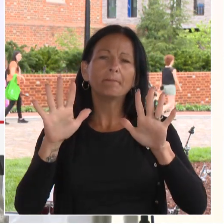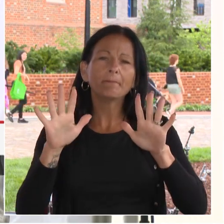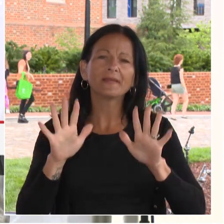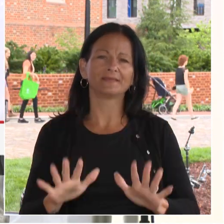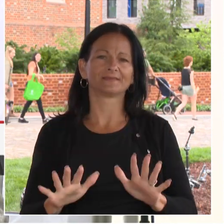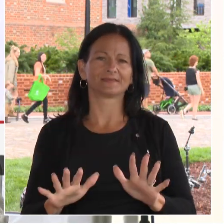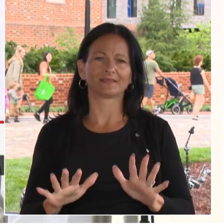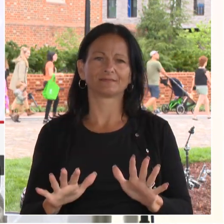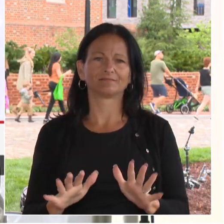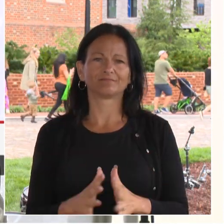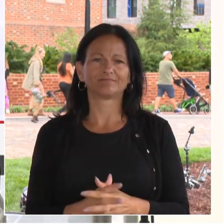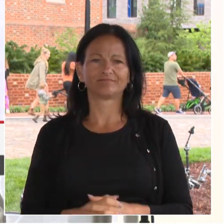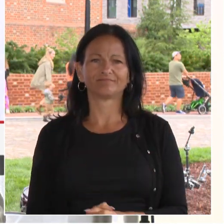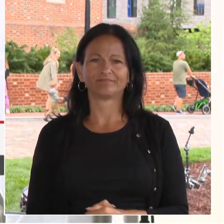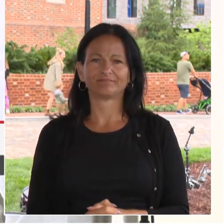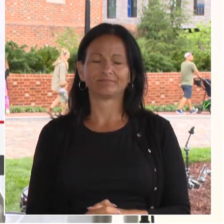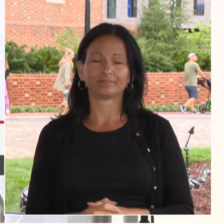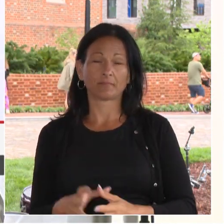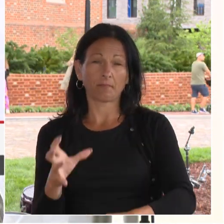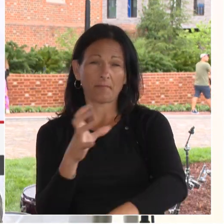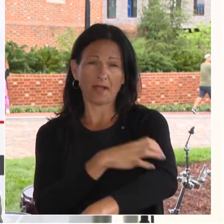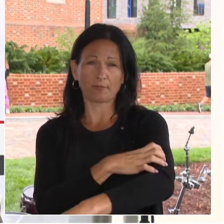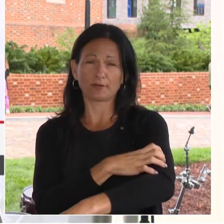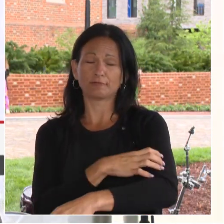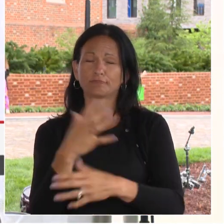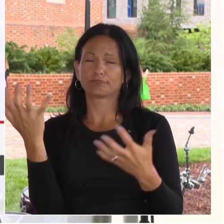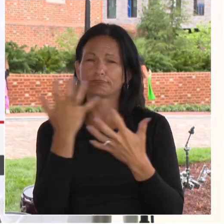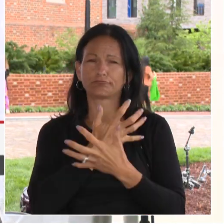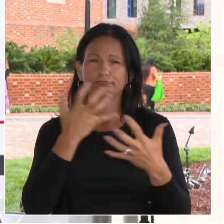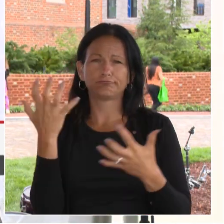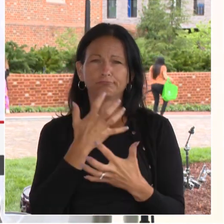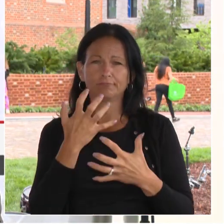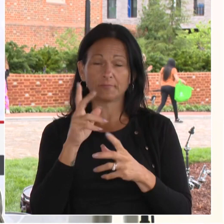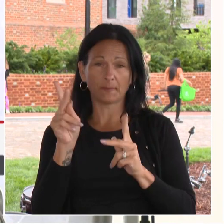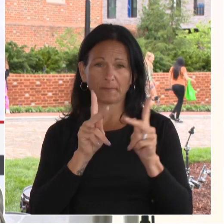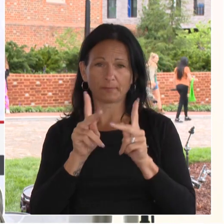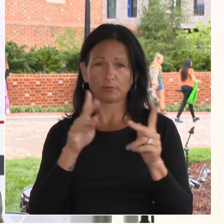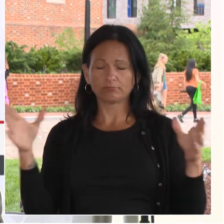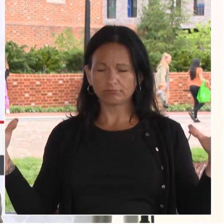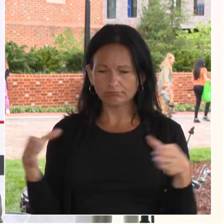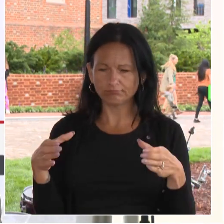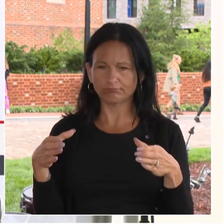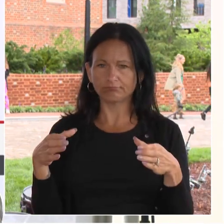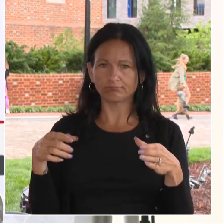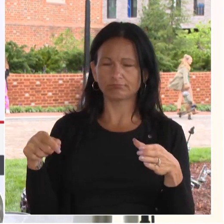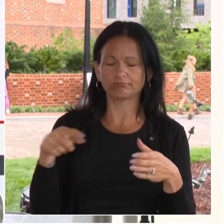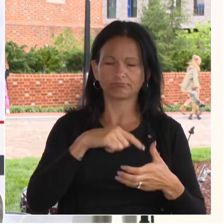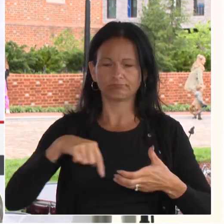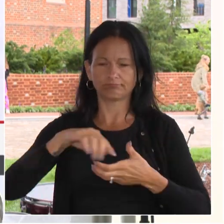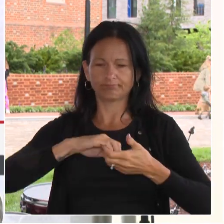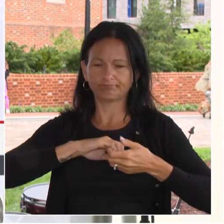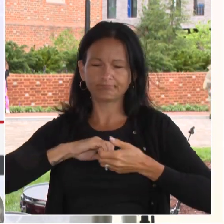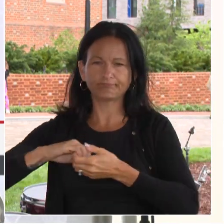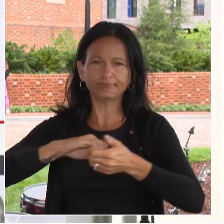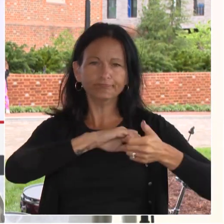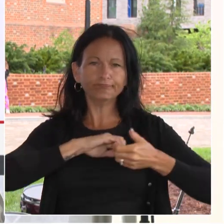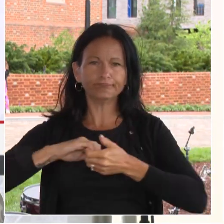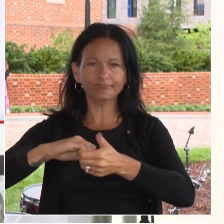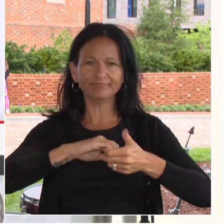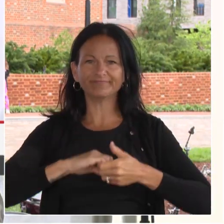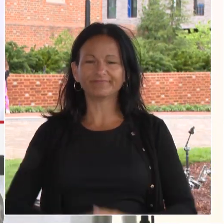and manage everyone's expectations to a successful conclusion. He is thoughtful,